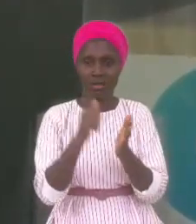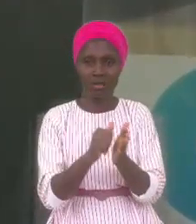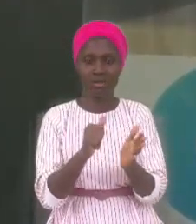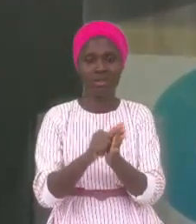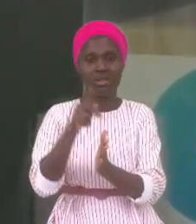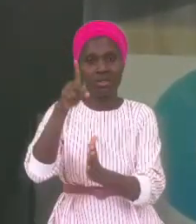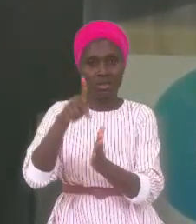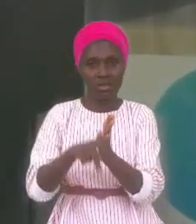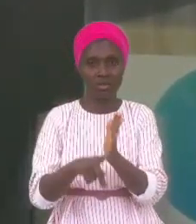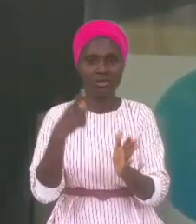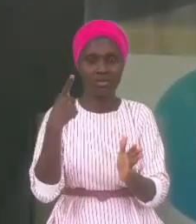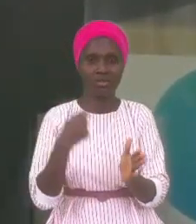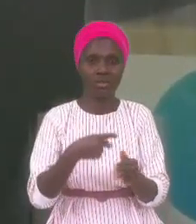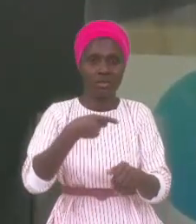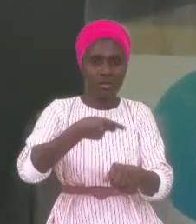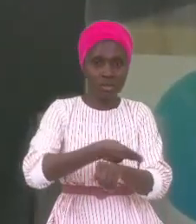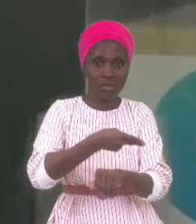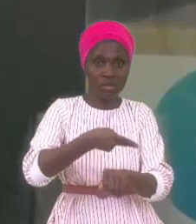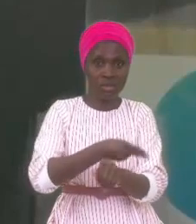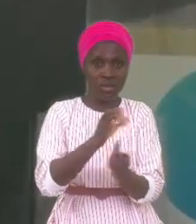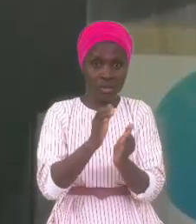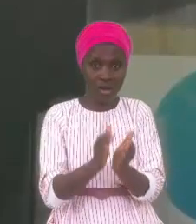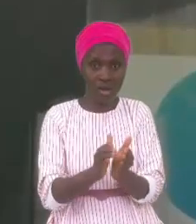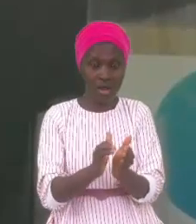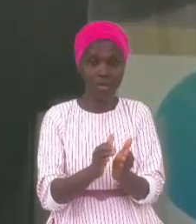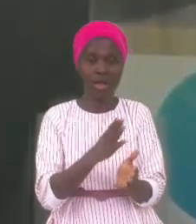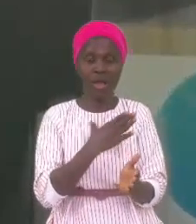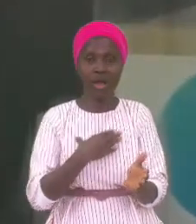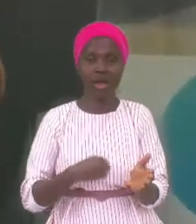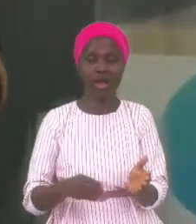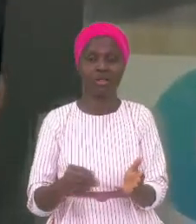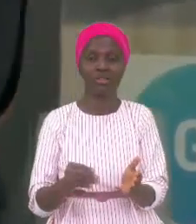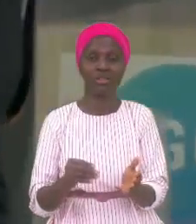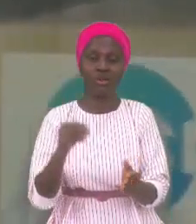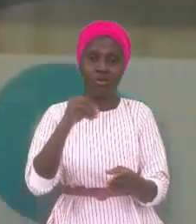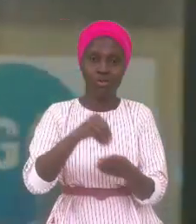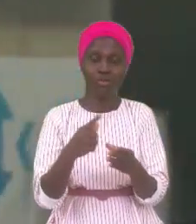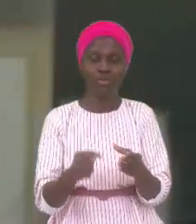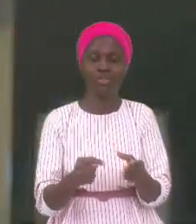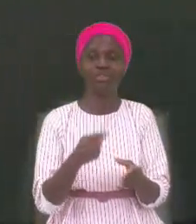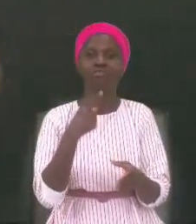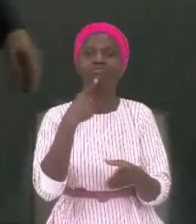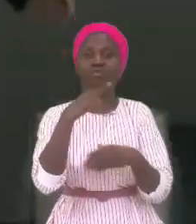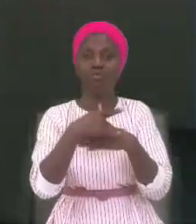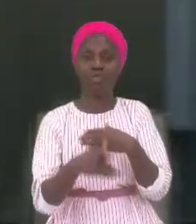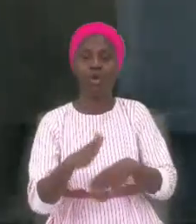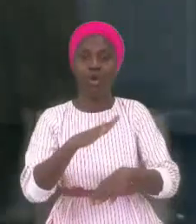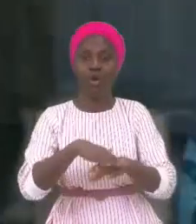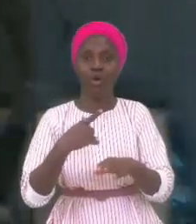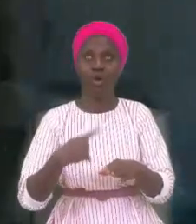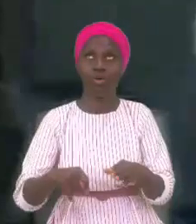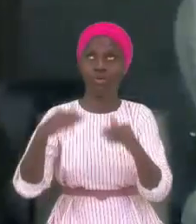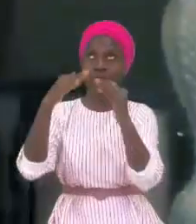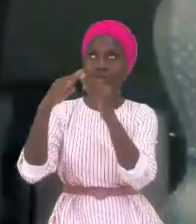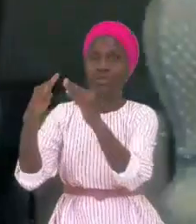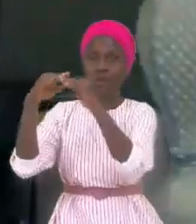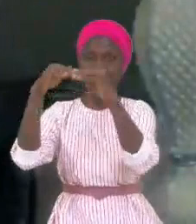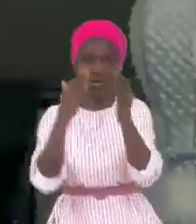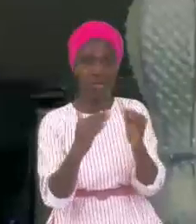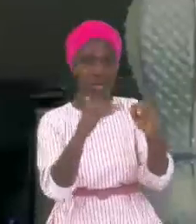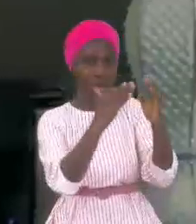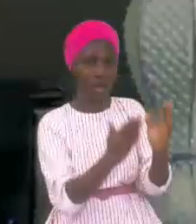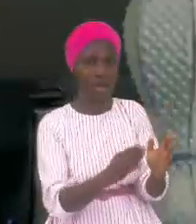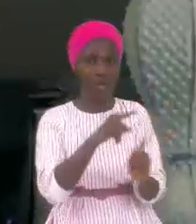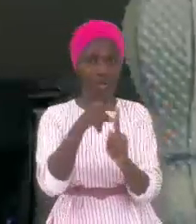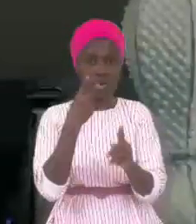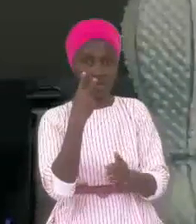Apply the blood on the lintels of the houses. And then it says, when I see the blood, I'll know you are redeemed.